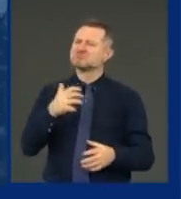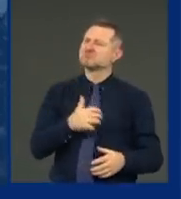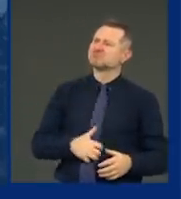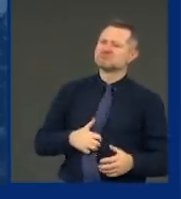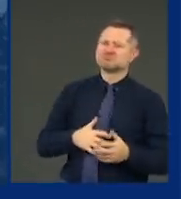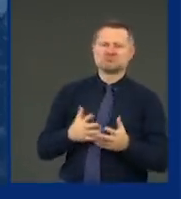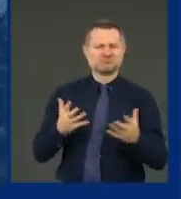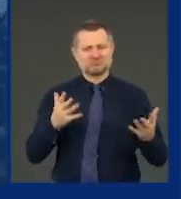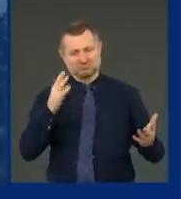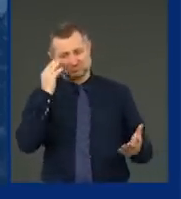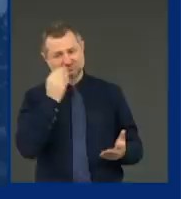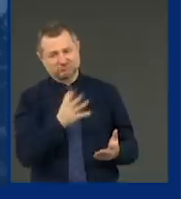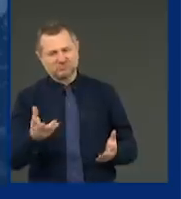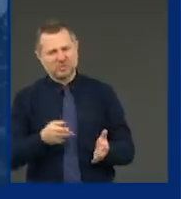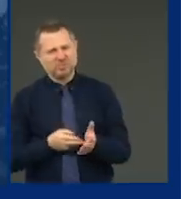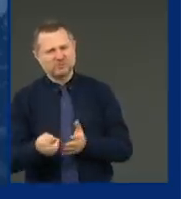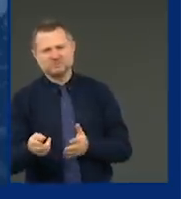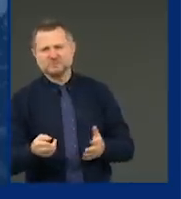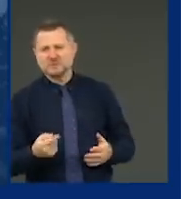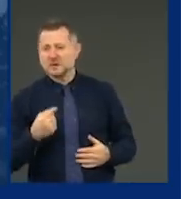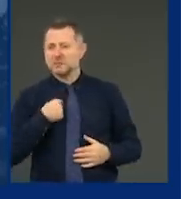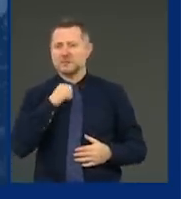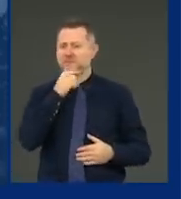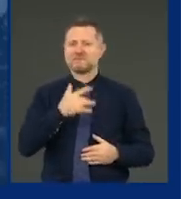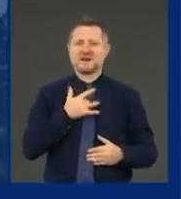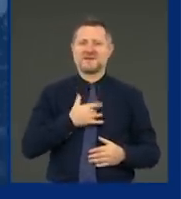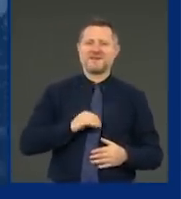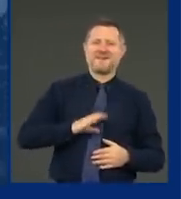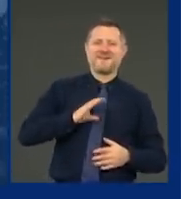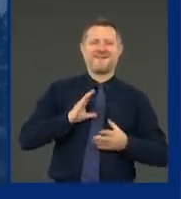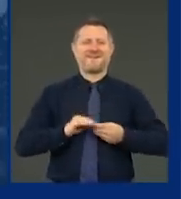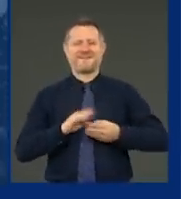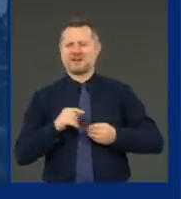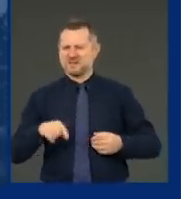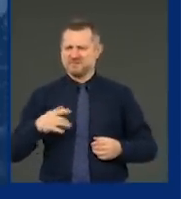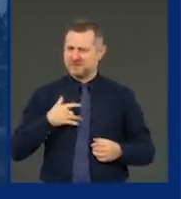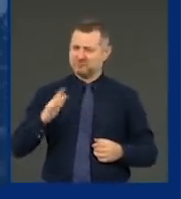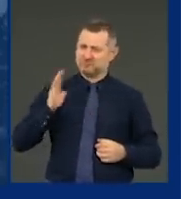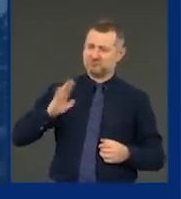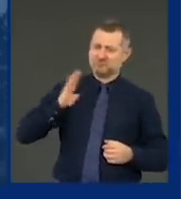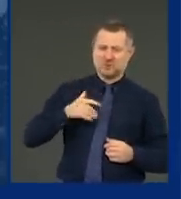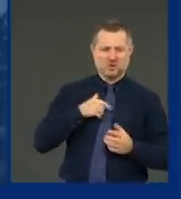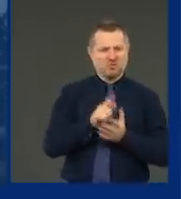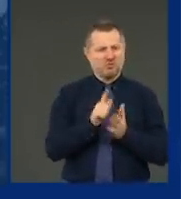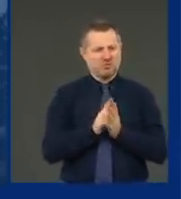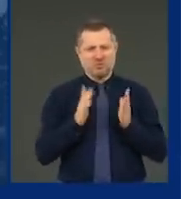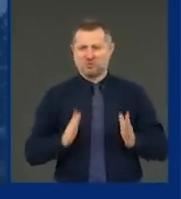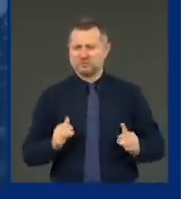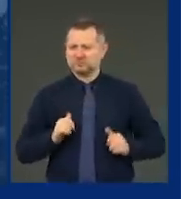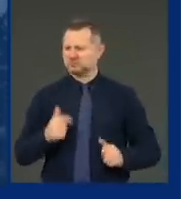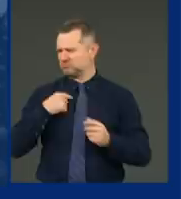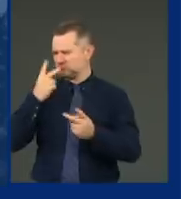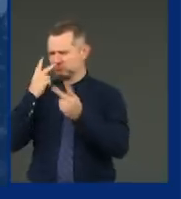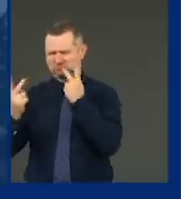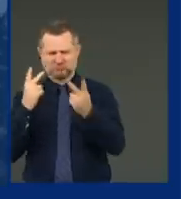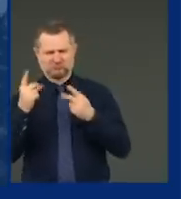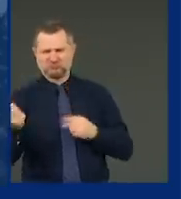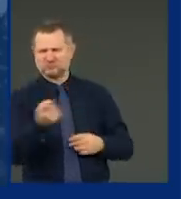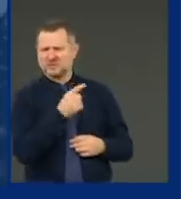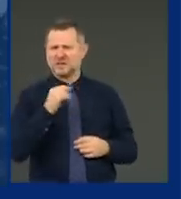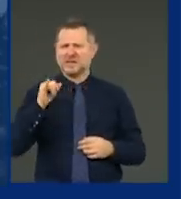me feel good to say that. I'm a former prosecutor. We have injustice in the